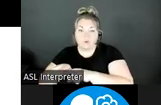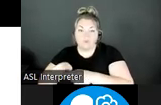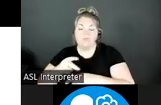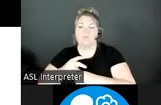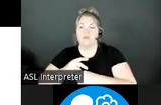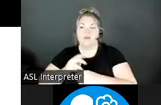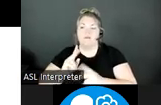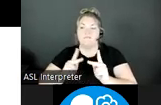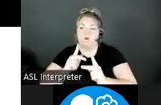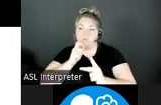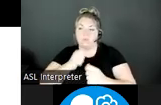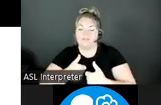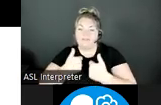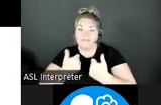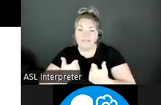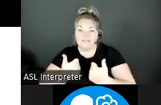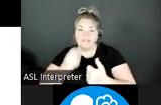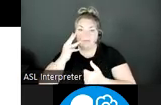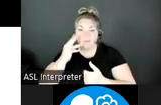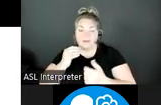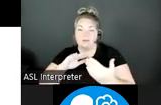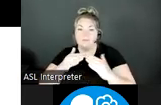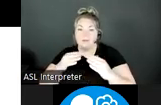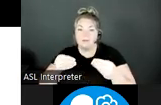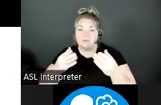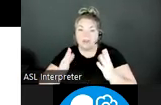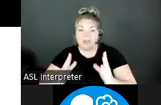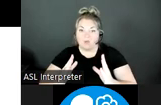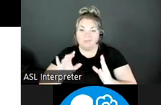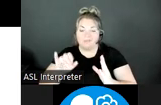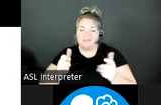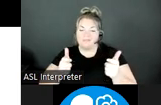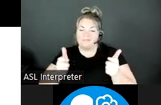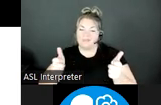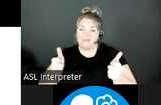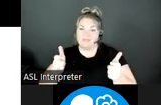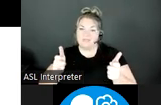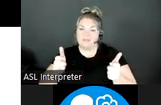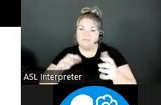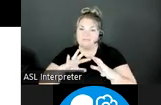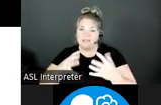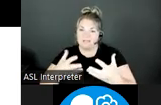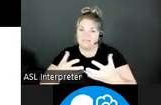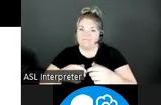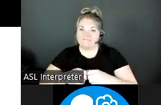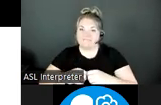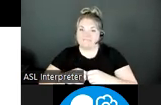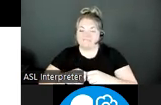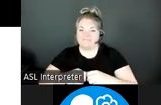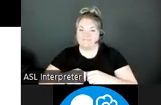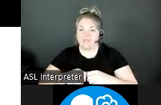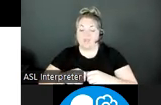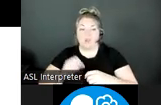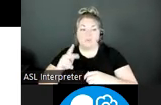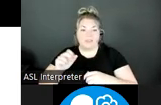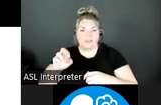folks with lived experience, community providers. That's a big bucket. Okay, Sarah,